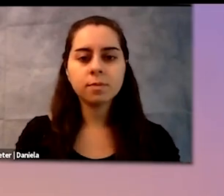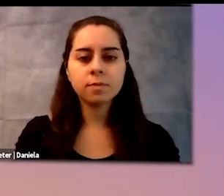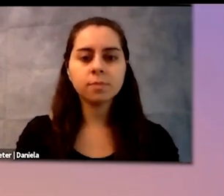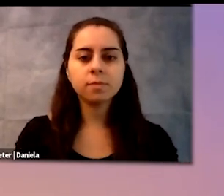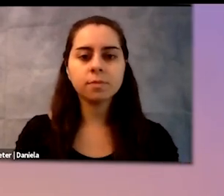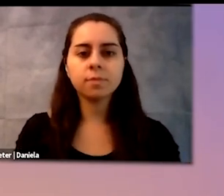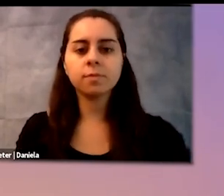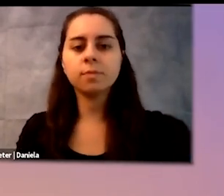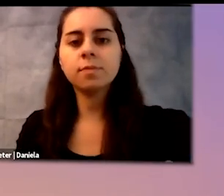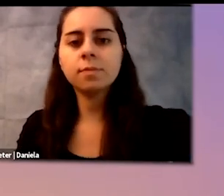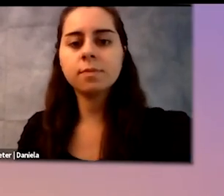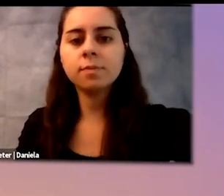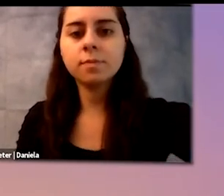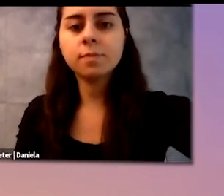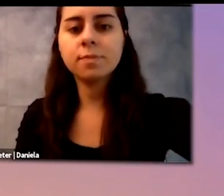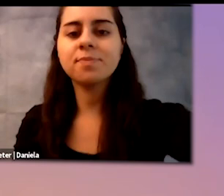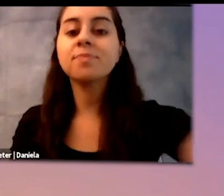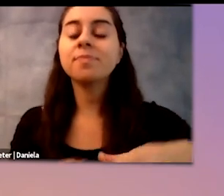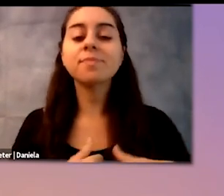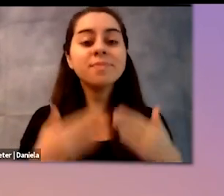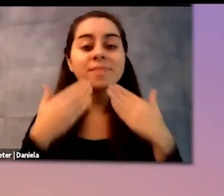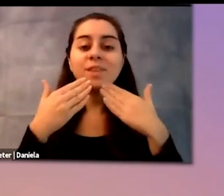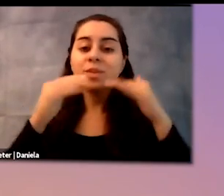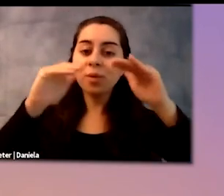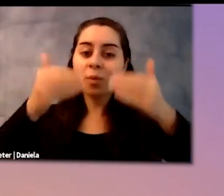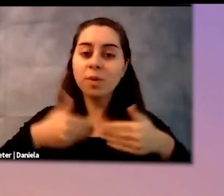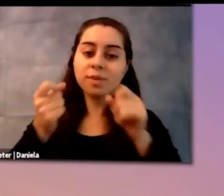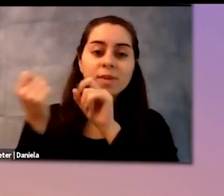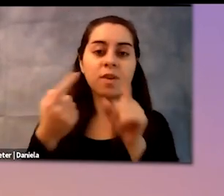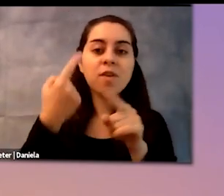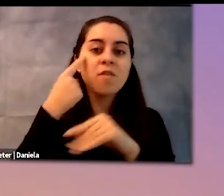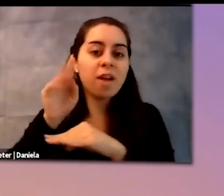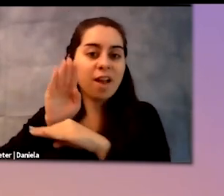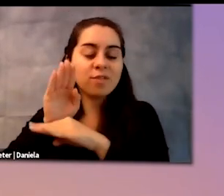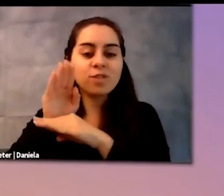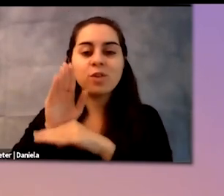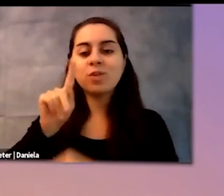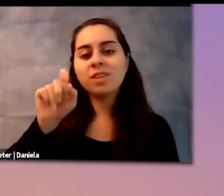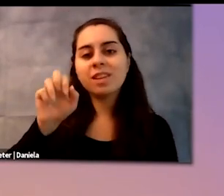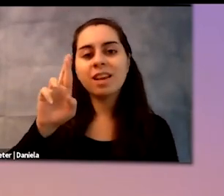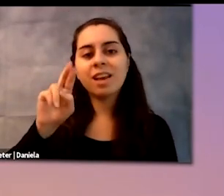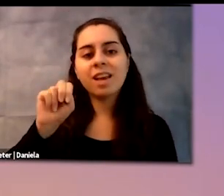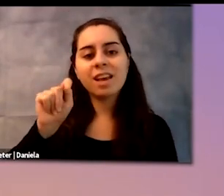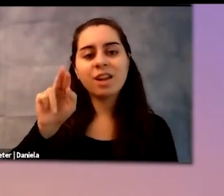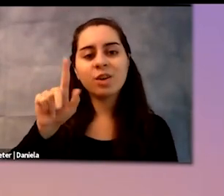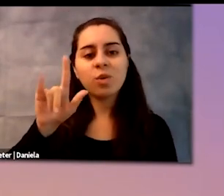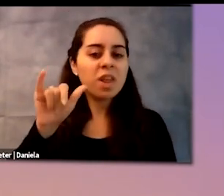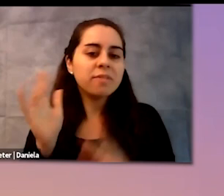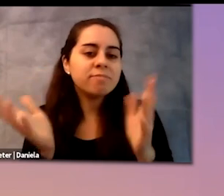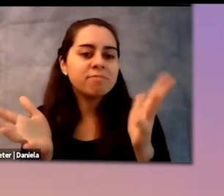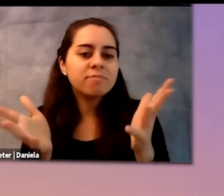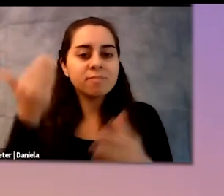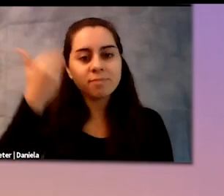Thank you. Welcome everybody to our afternoon tertulia. My name is Yarimar Bonilla. I am